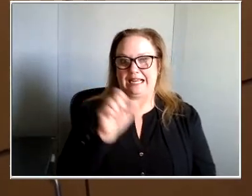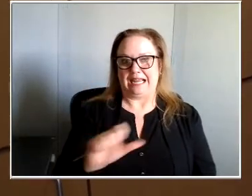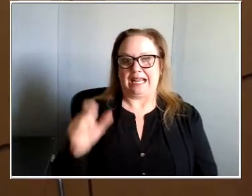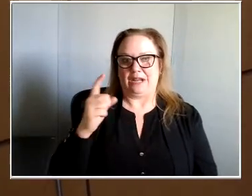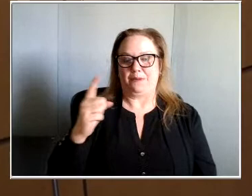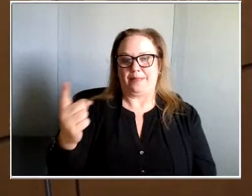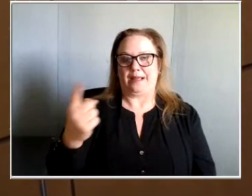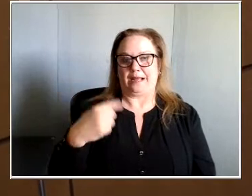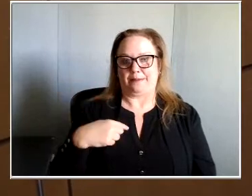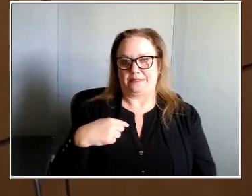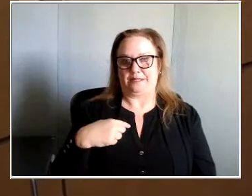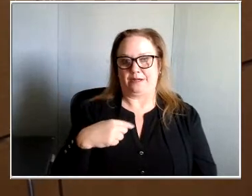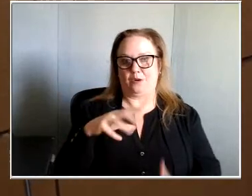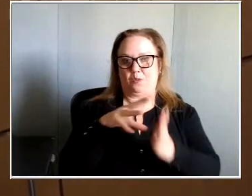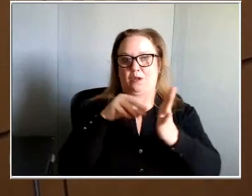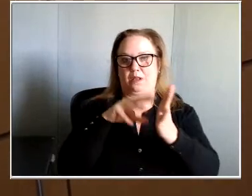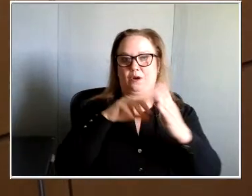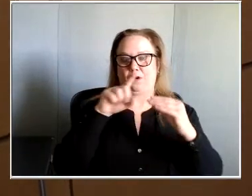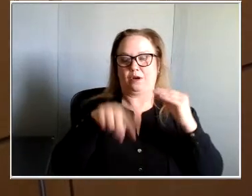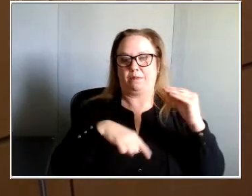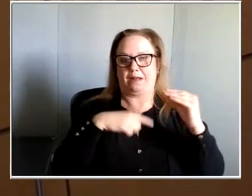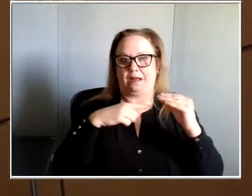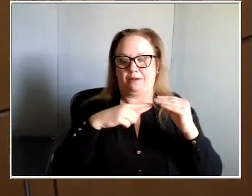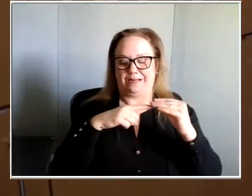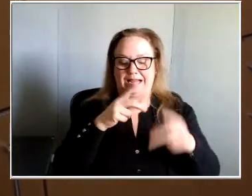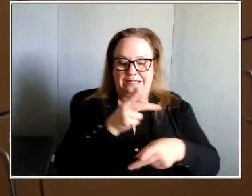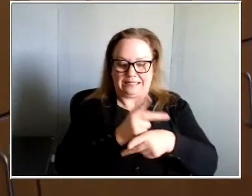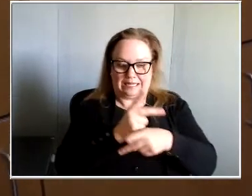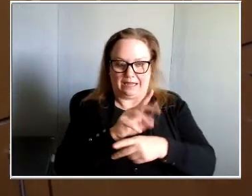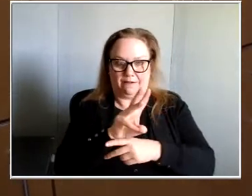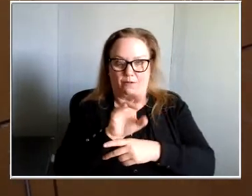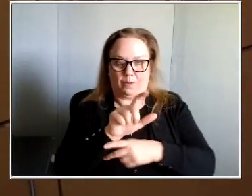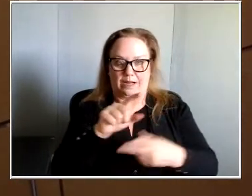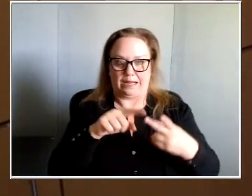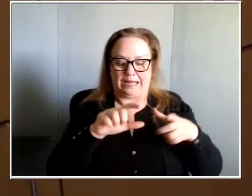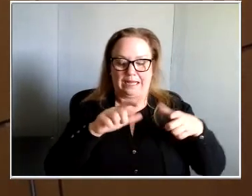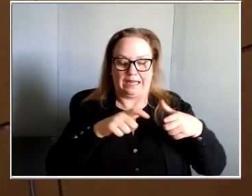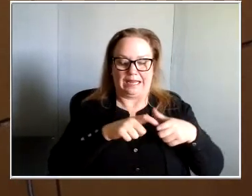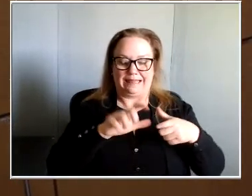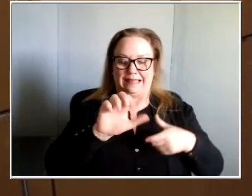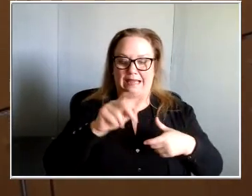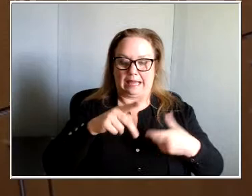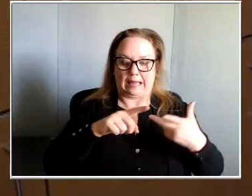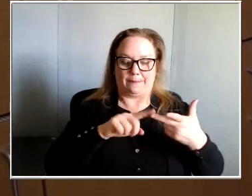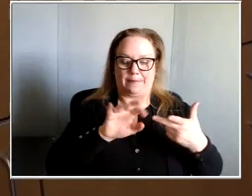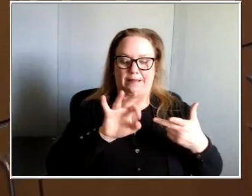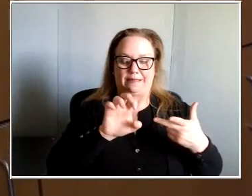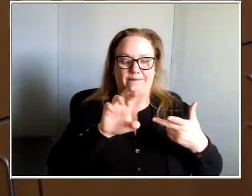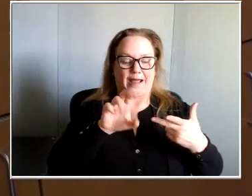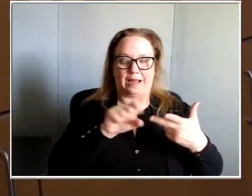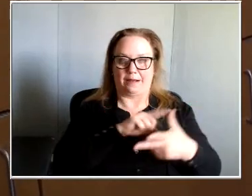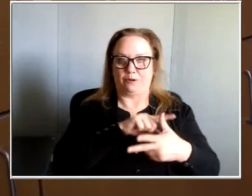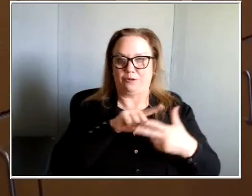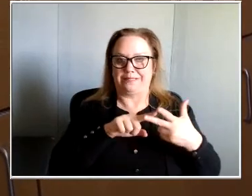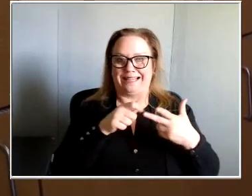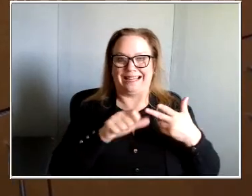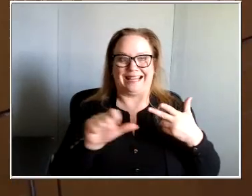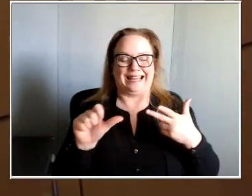here will learn about the care of wigs, the caps, the fibers, and anything else in